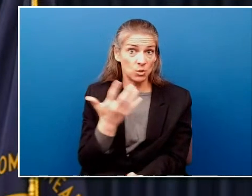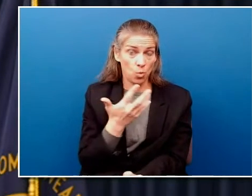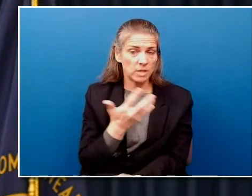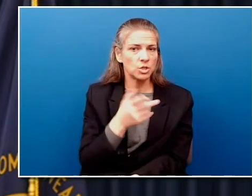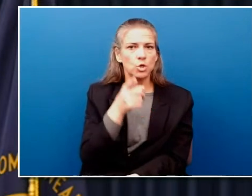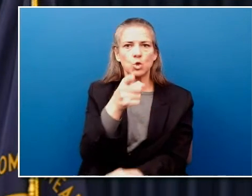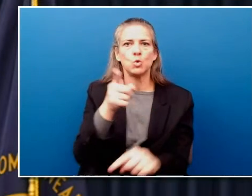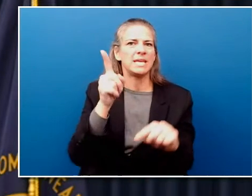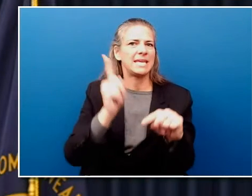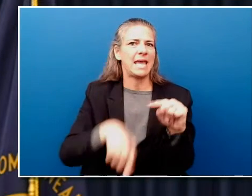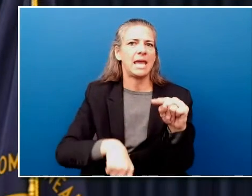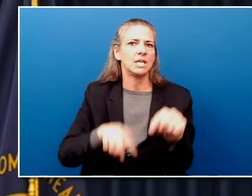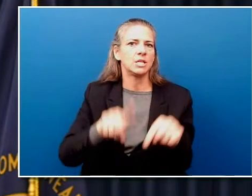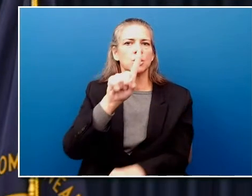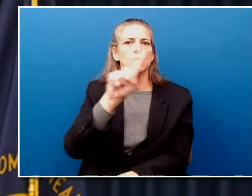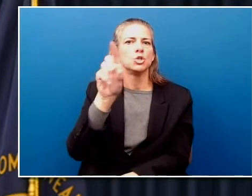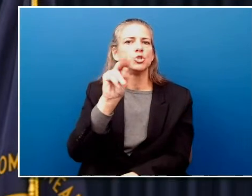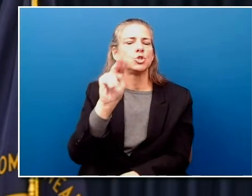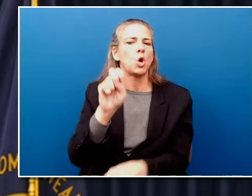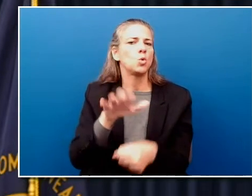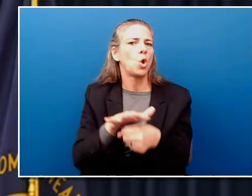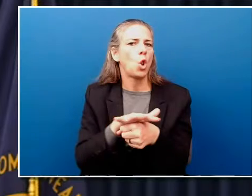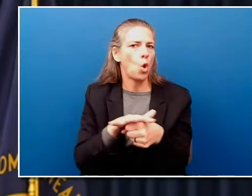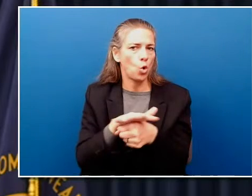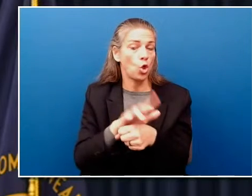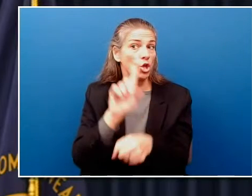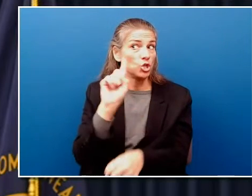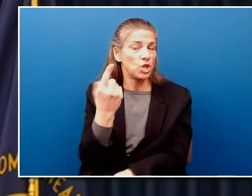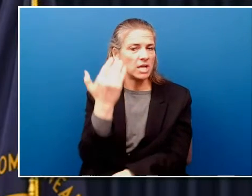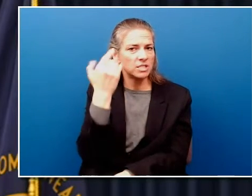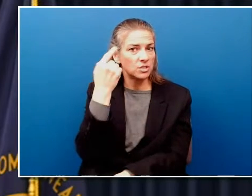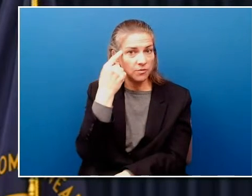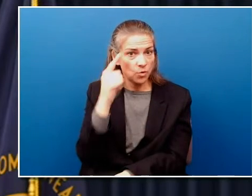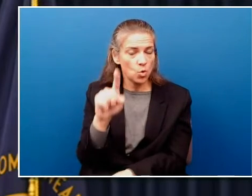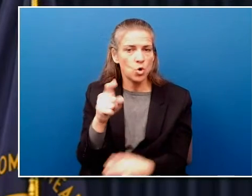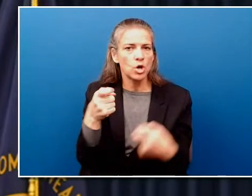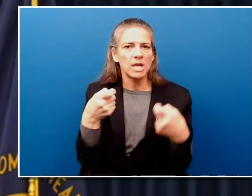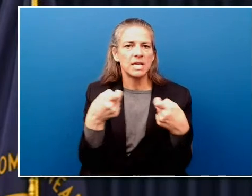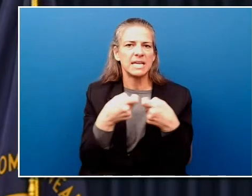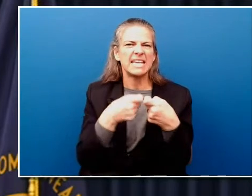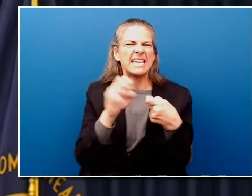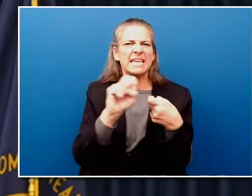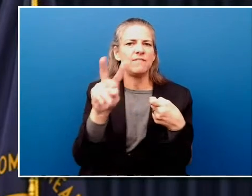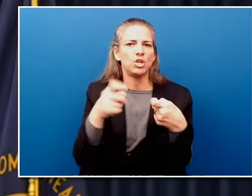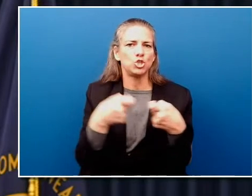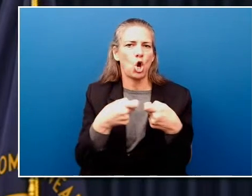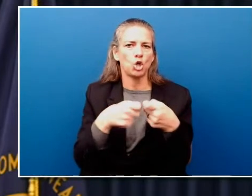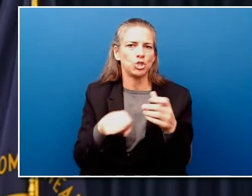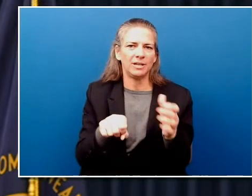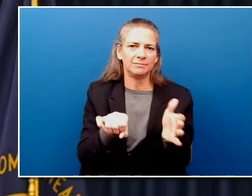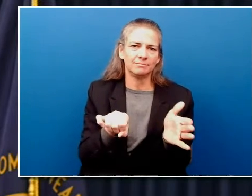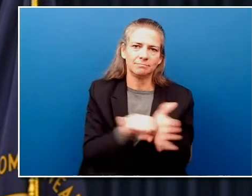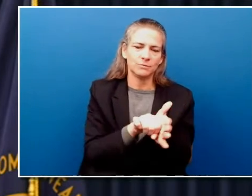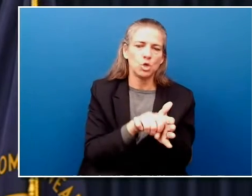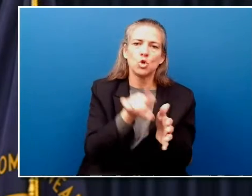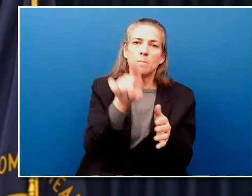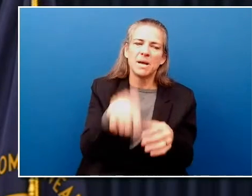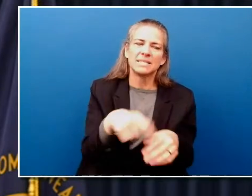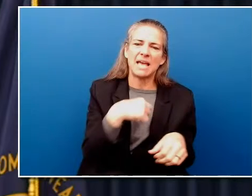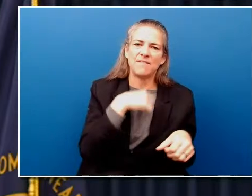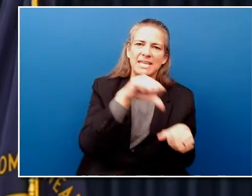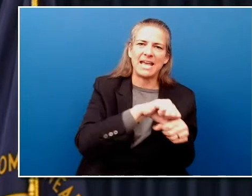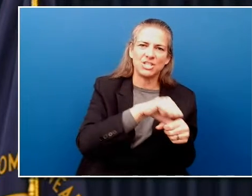zone something locally just for EV charging stations. You had to allow gas stations if you were doing that too. Well,